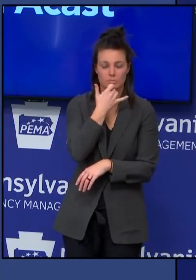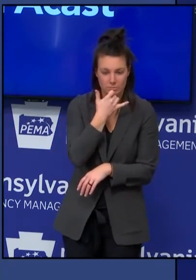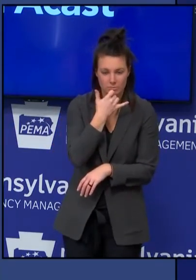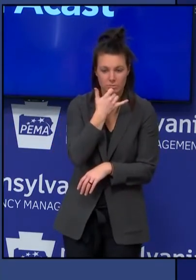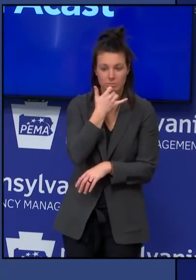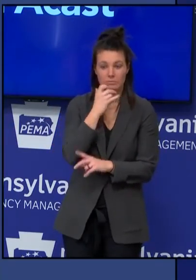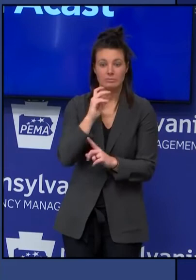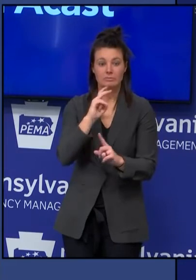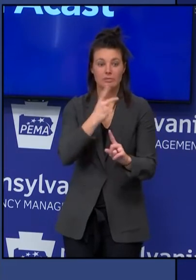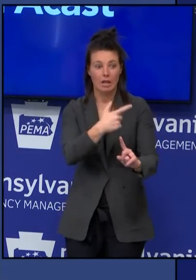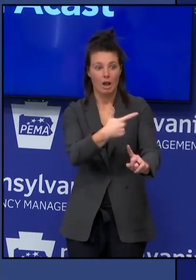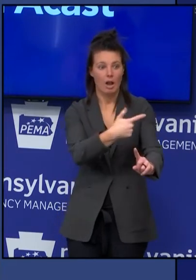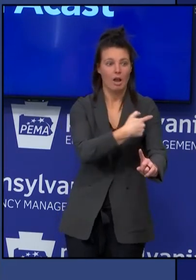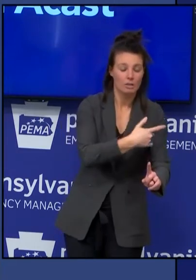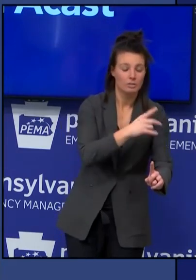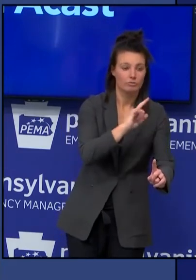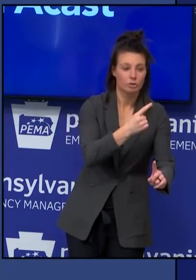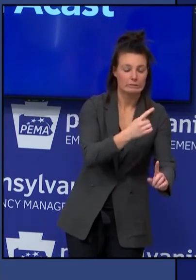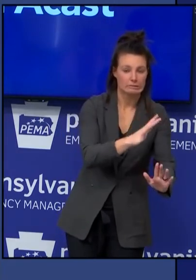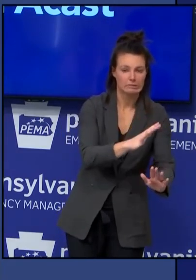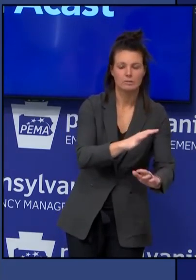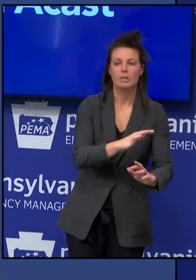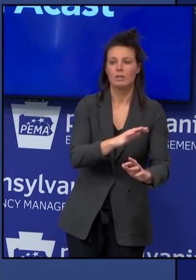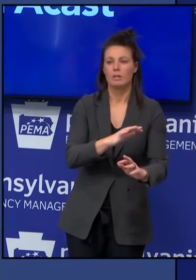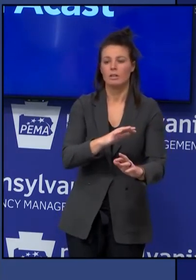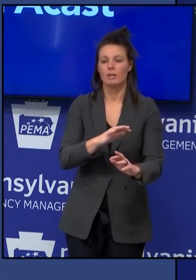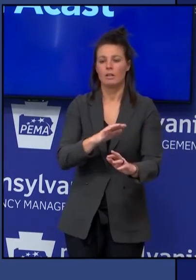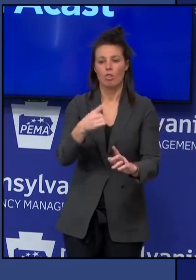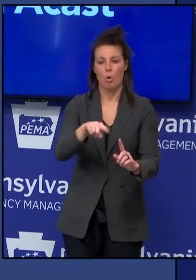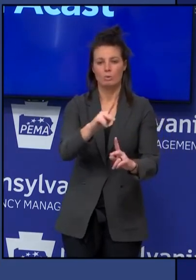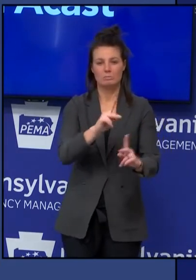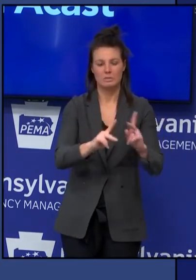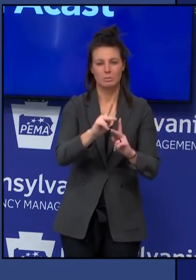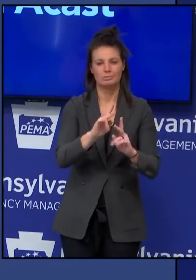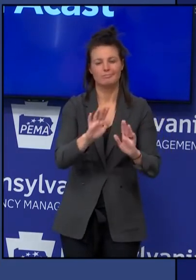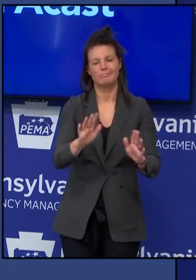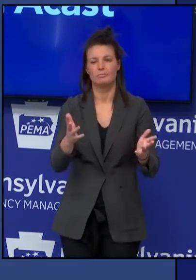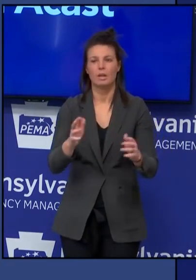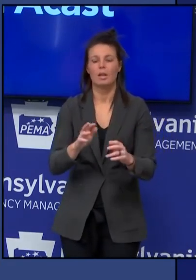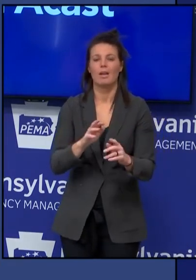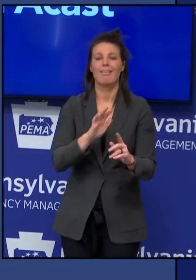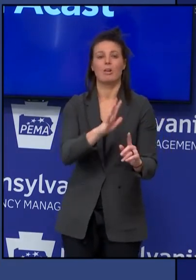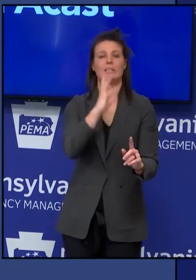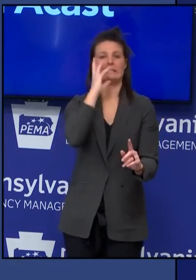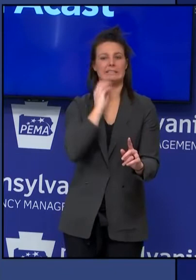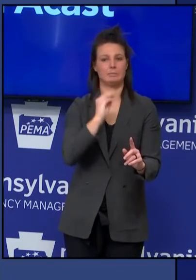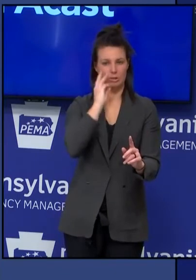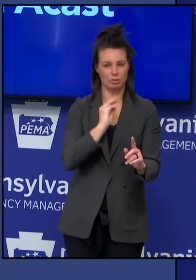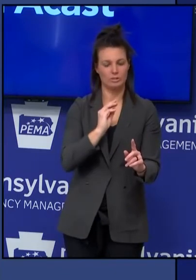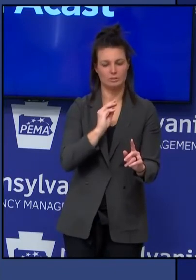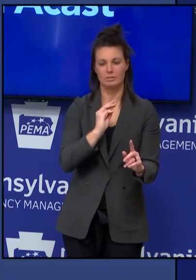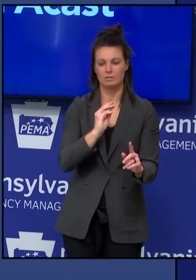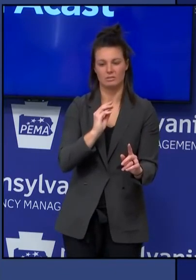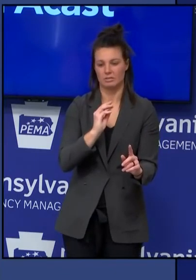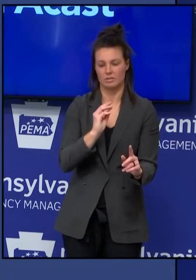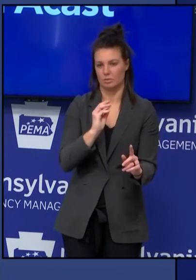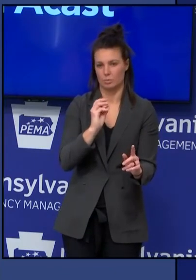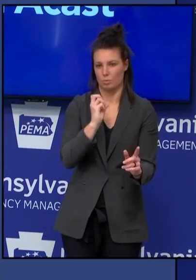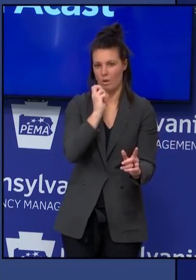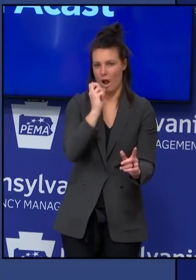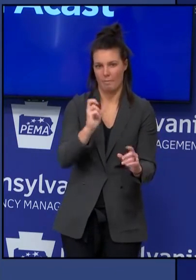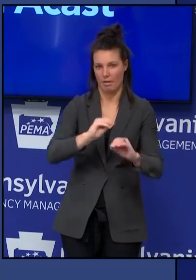received a second dose as a first dose, they actually, their experience likely would not even be something